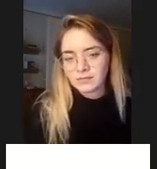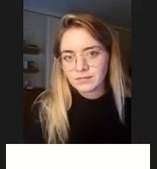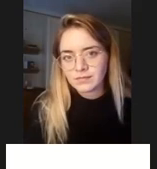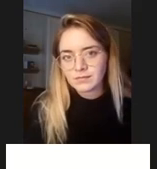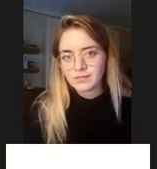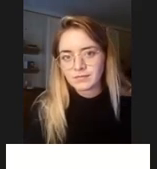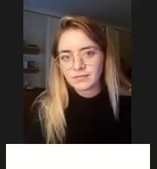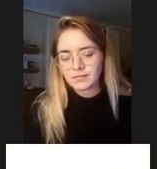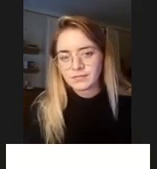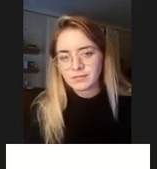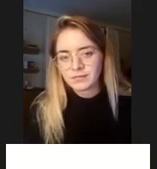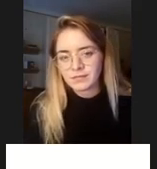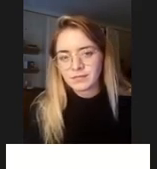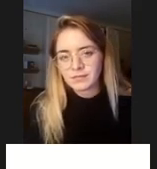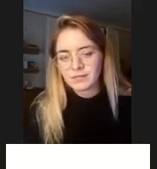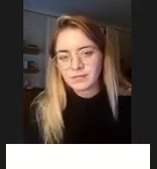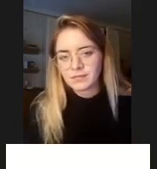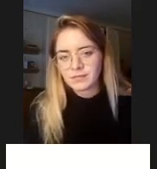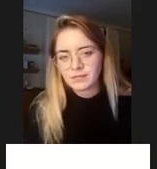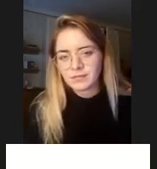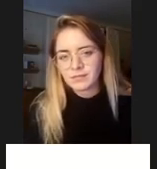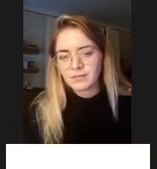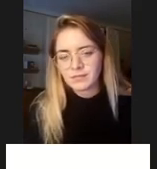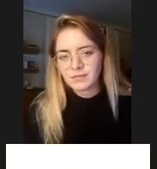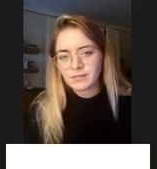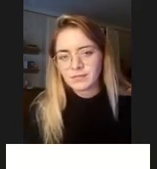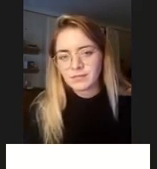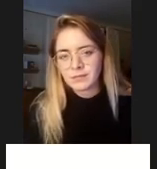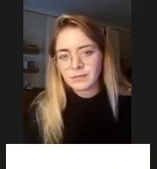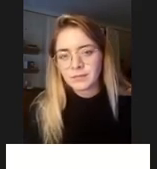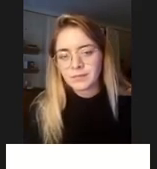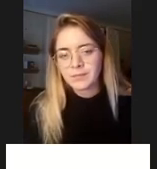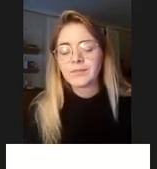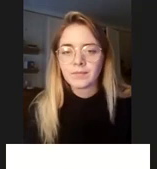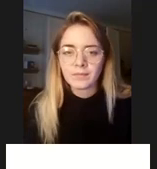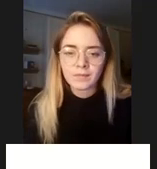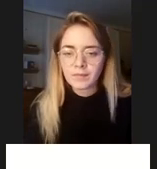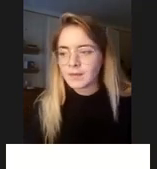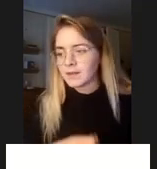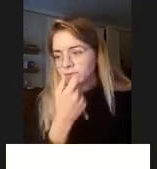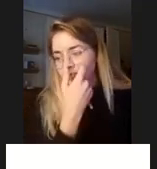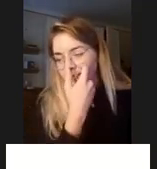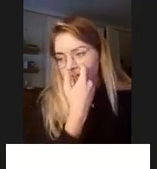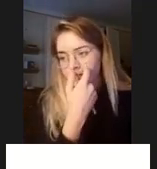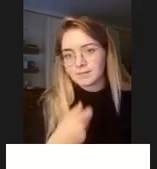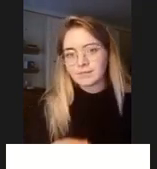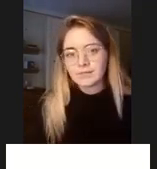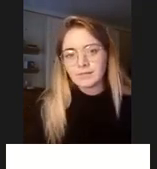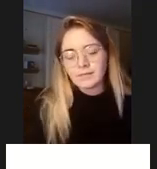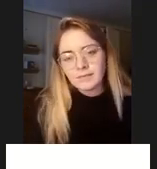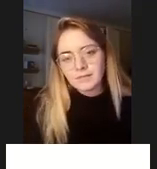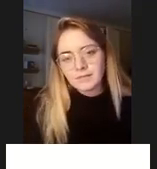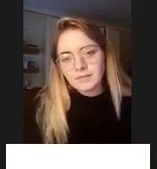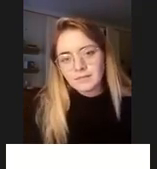Thank you very much. And just allow me to take the last question I see before to go the floor to the panel